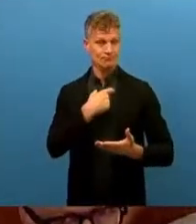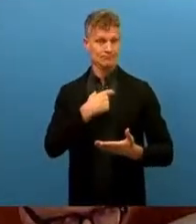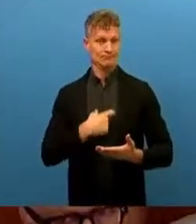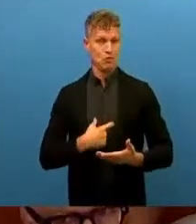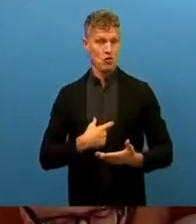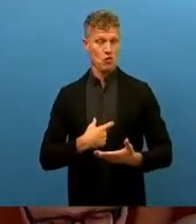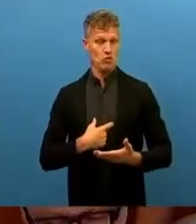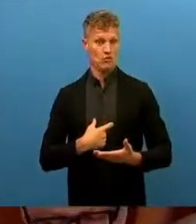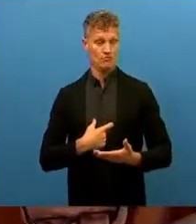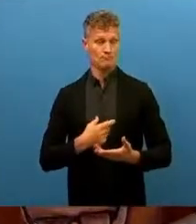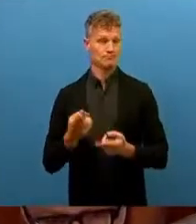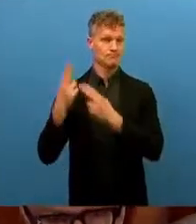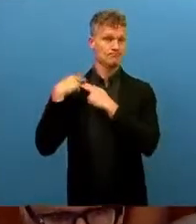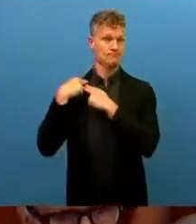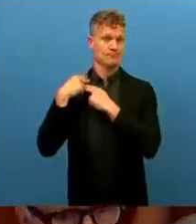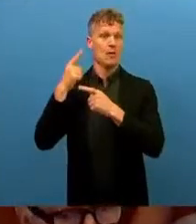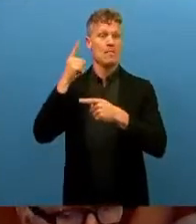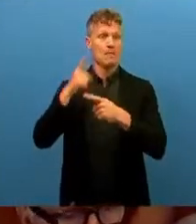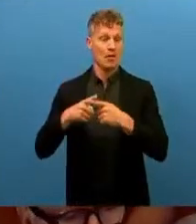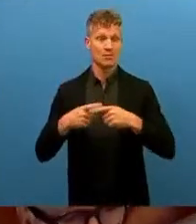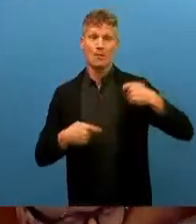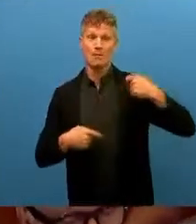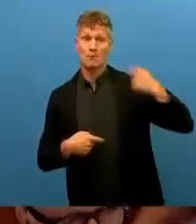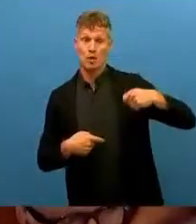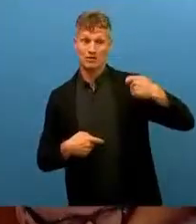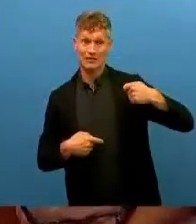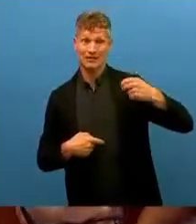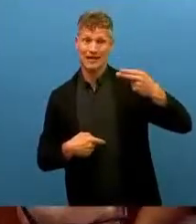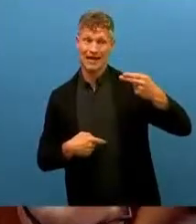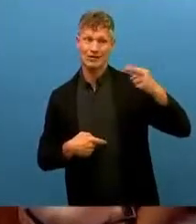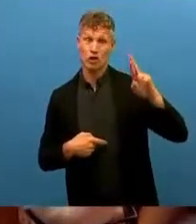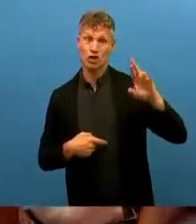and subsequently appointed by the President of the Human Rights Council.